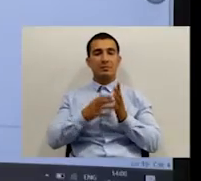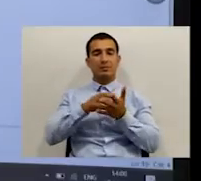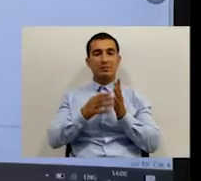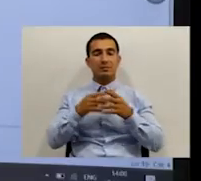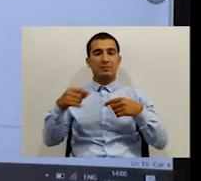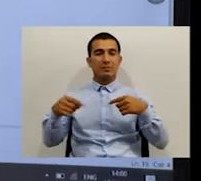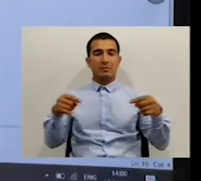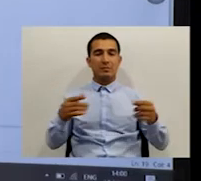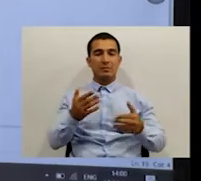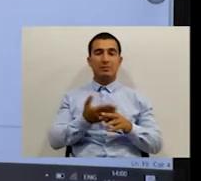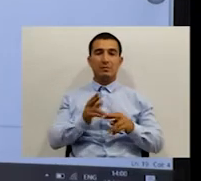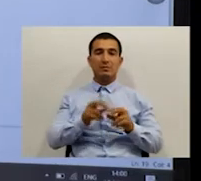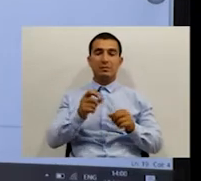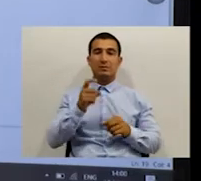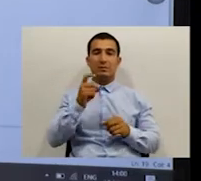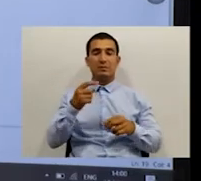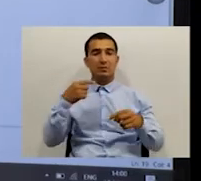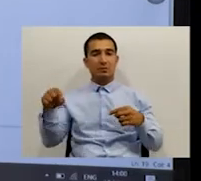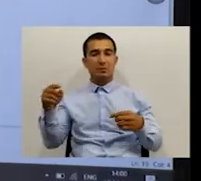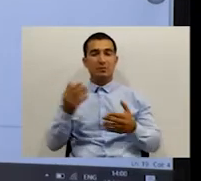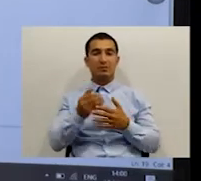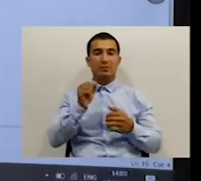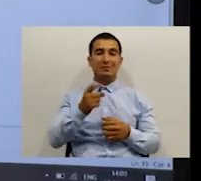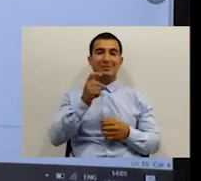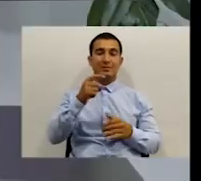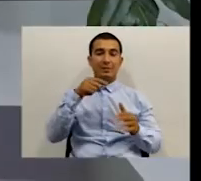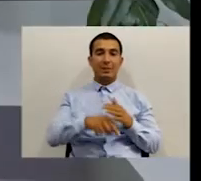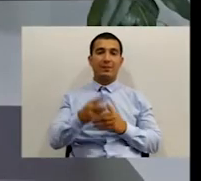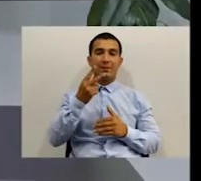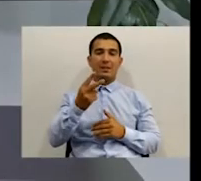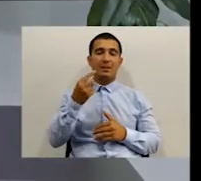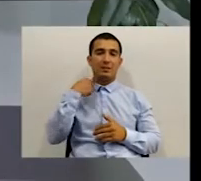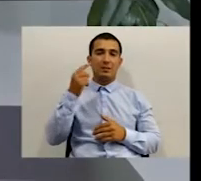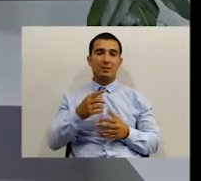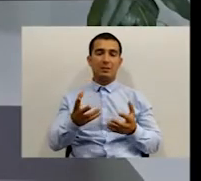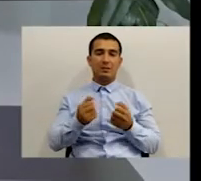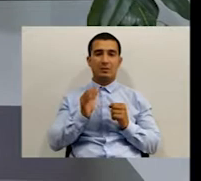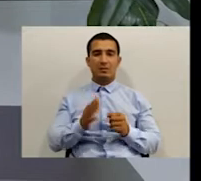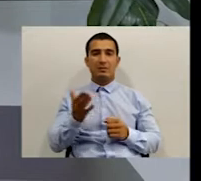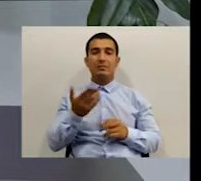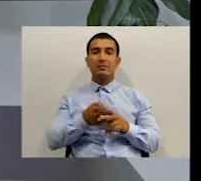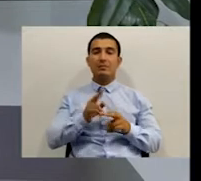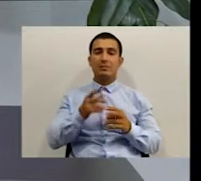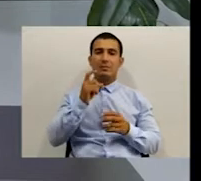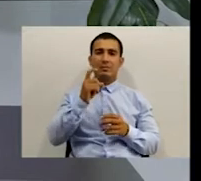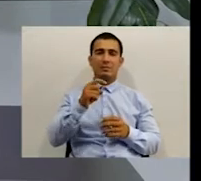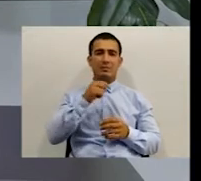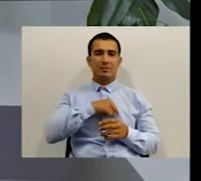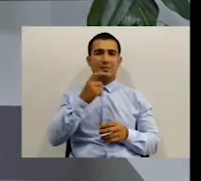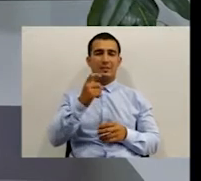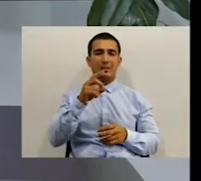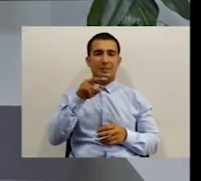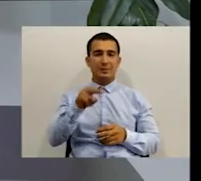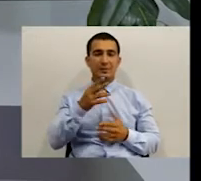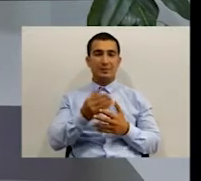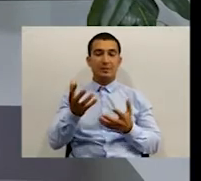mumkin. Mana kvadratlarimiz ichidagi. Undan keyin chiqdida x endi o'ziga 2 sonni qabul qiladi va